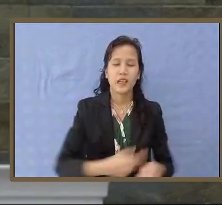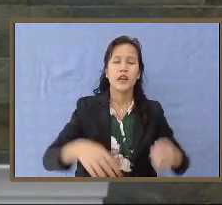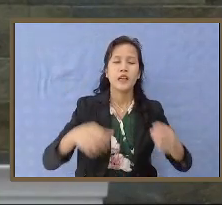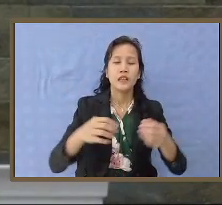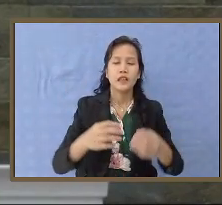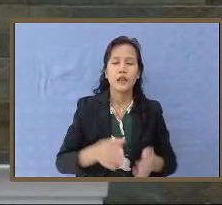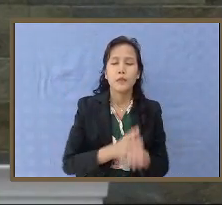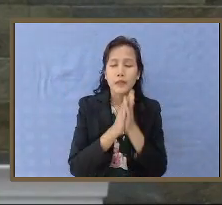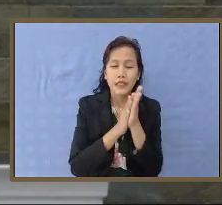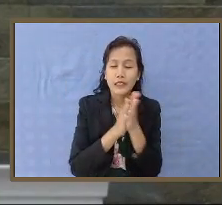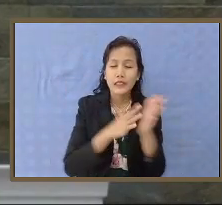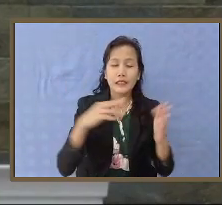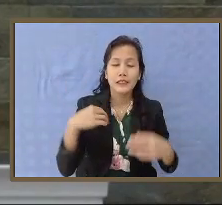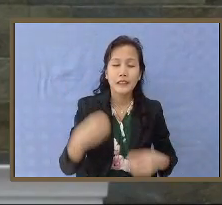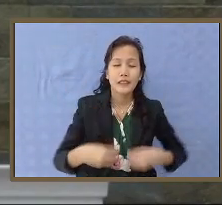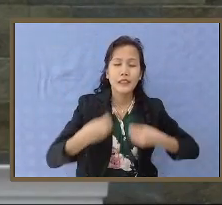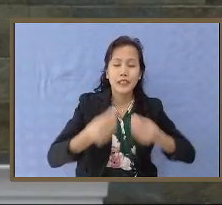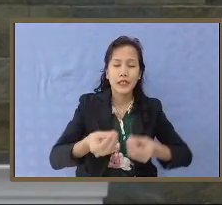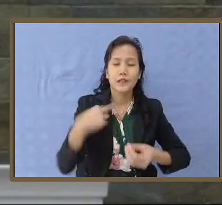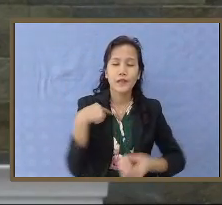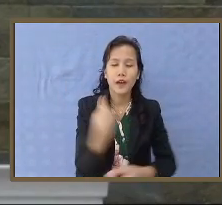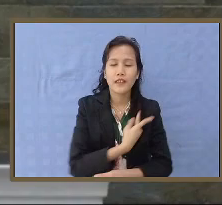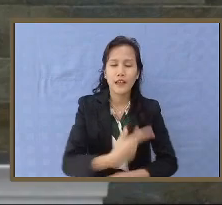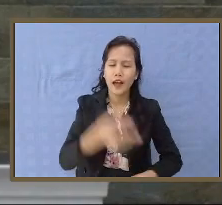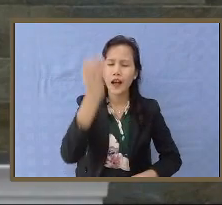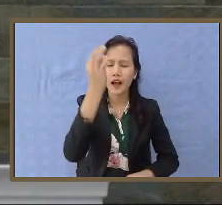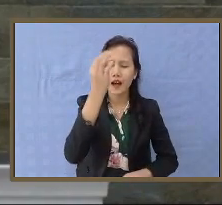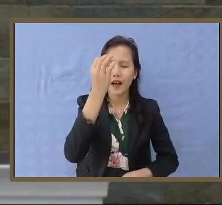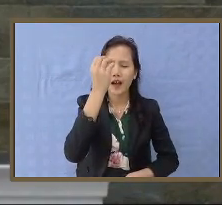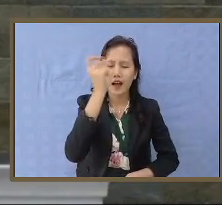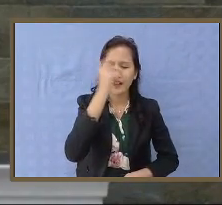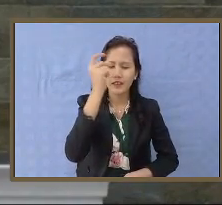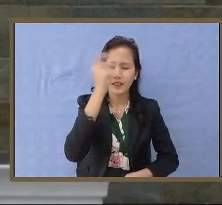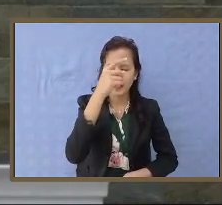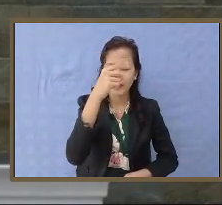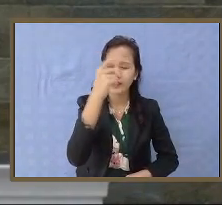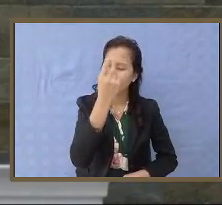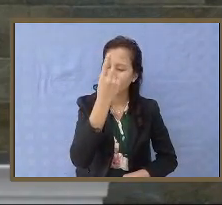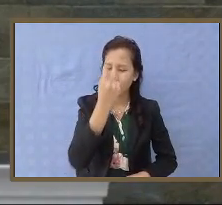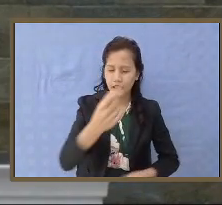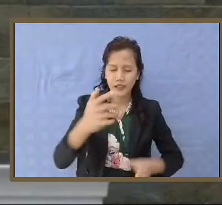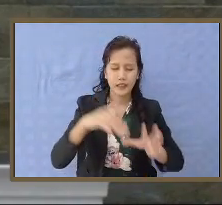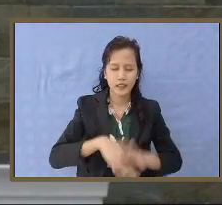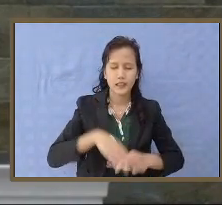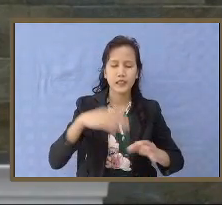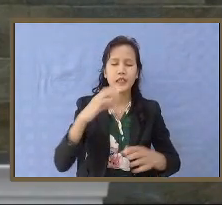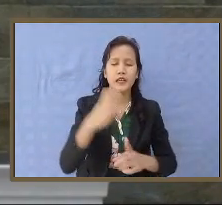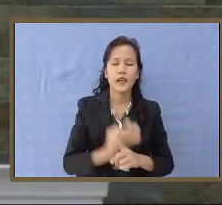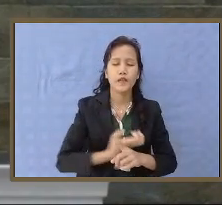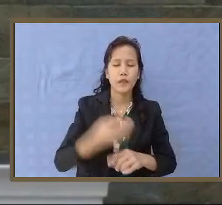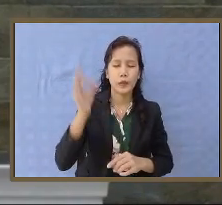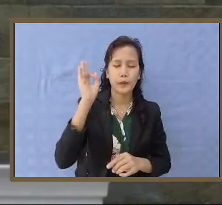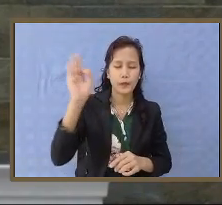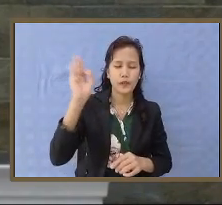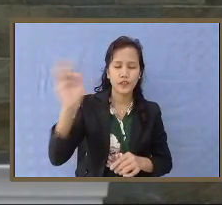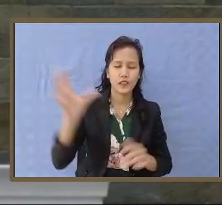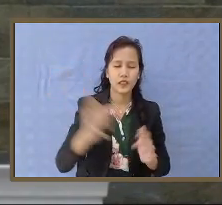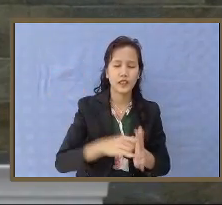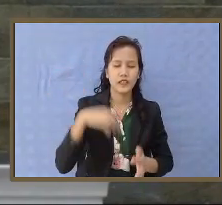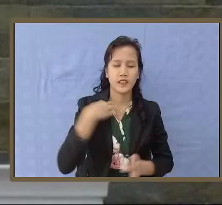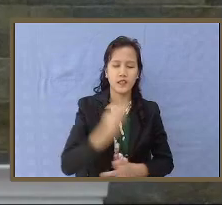At patuloy kami ma-encourage and give us also, O God, the courage to apply what we are hearing and